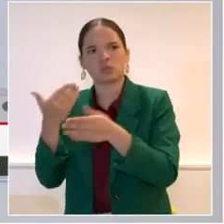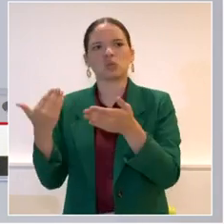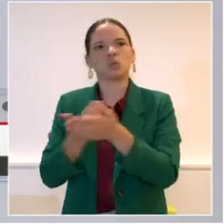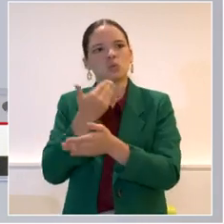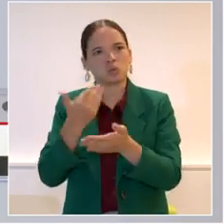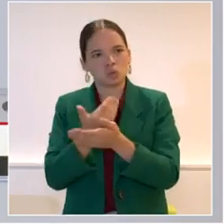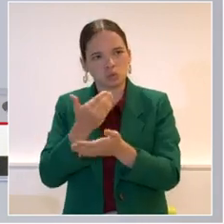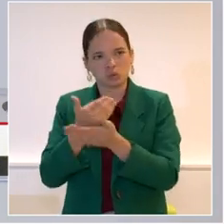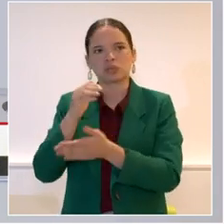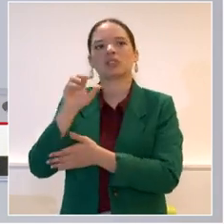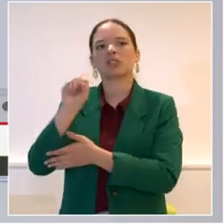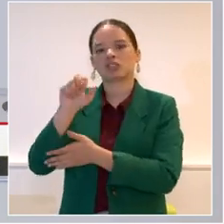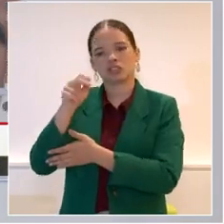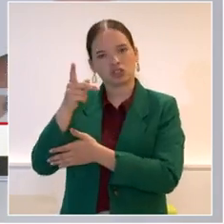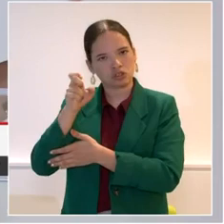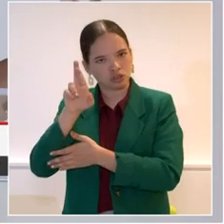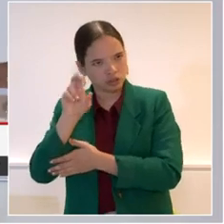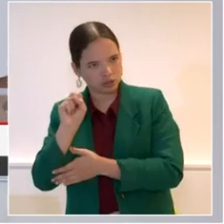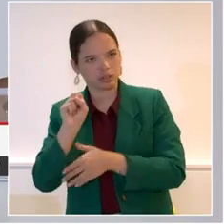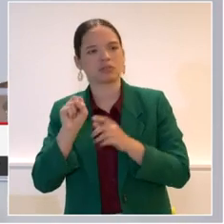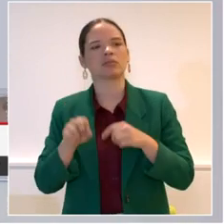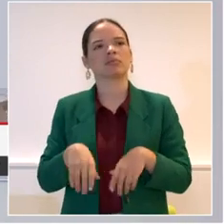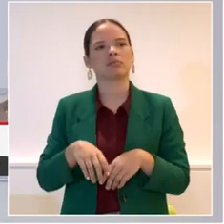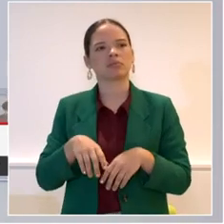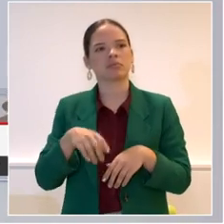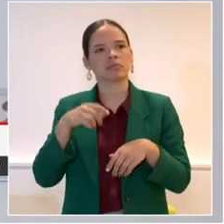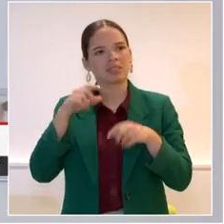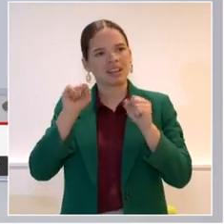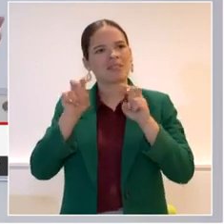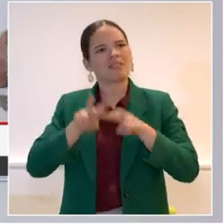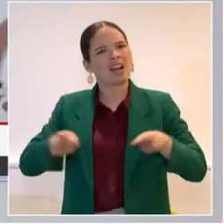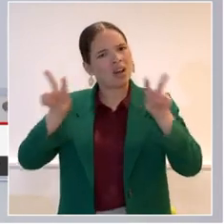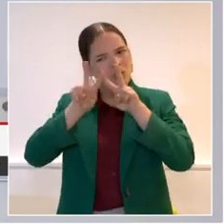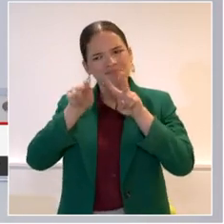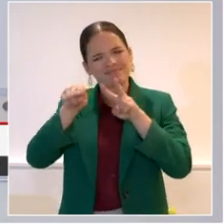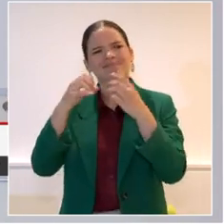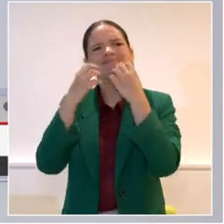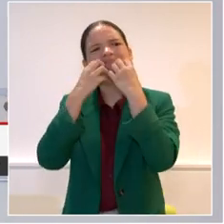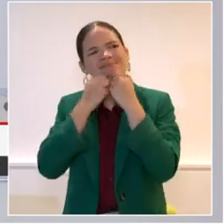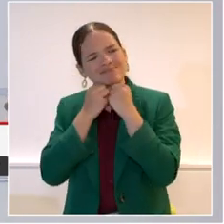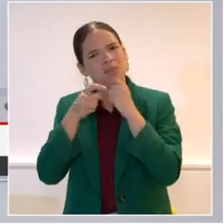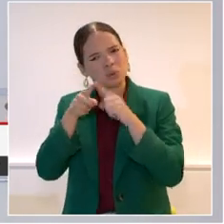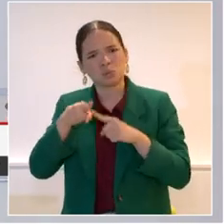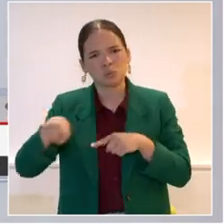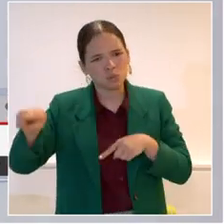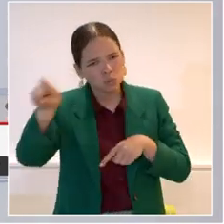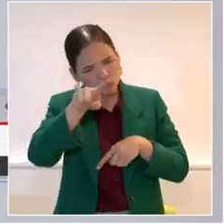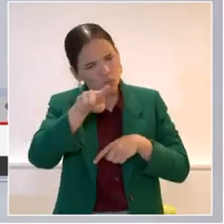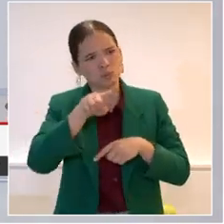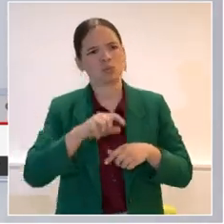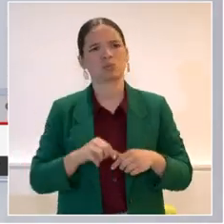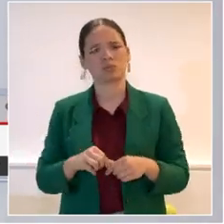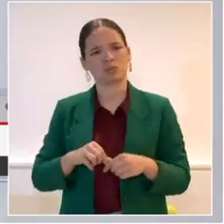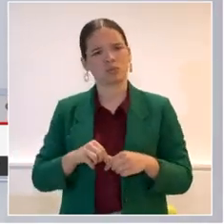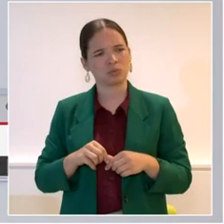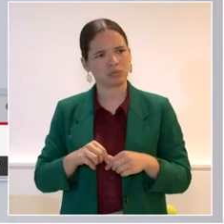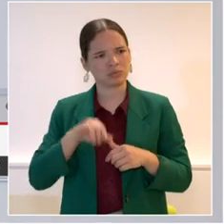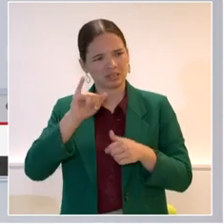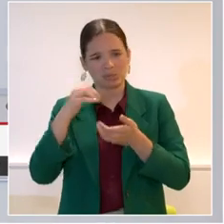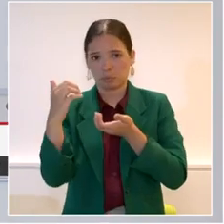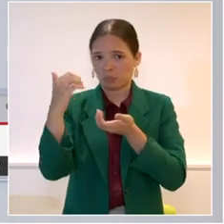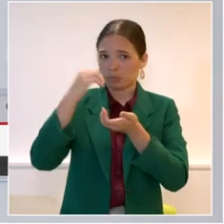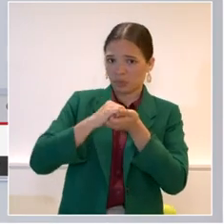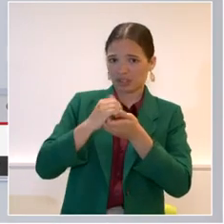we care about you. And it's those same values that we see here, and our partners at DGS helped us realize in those buildings and